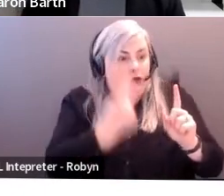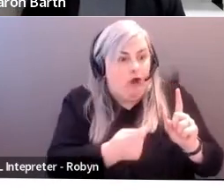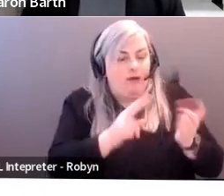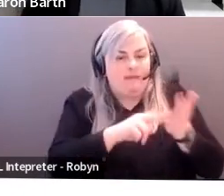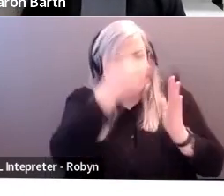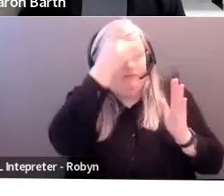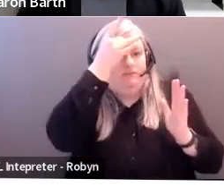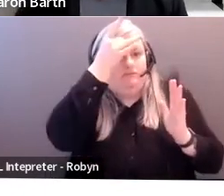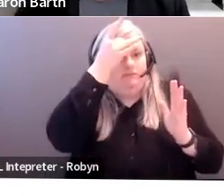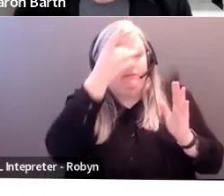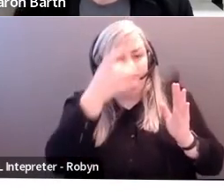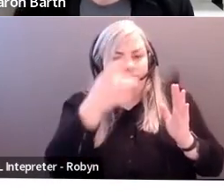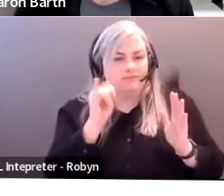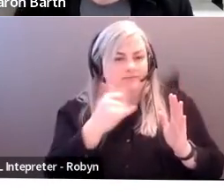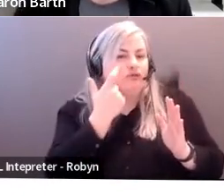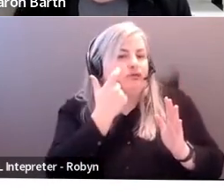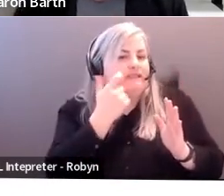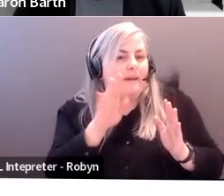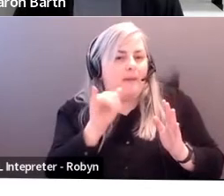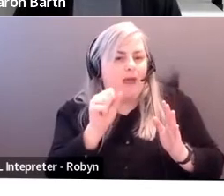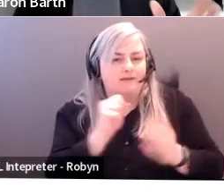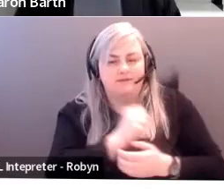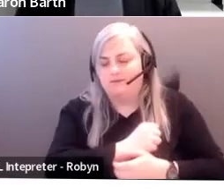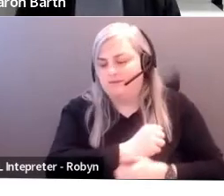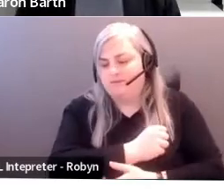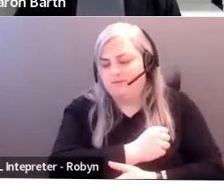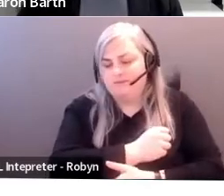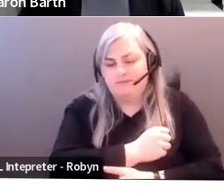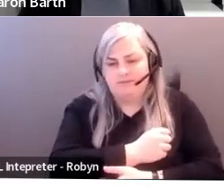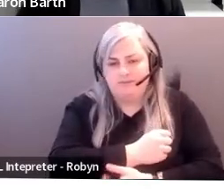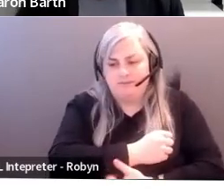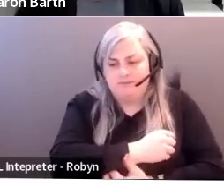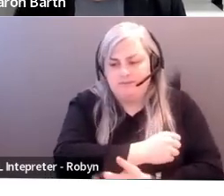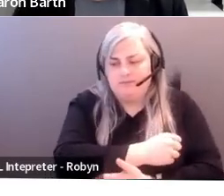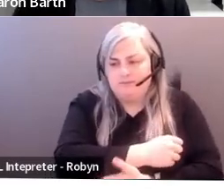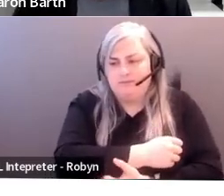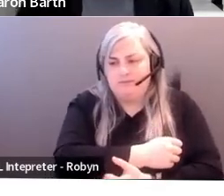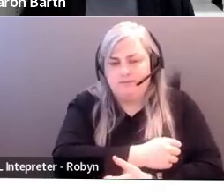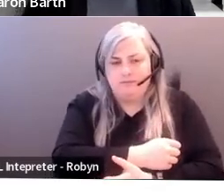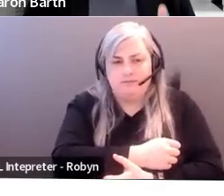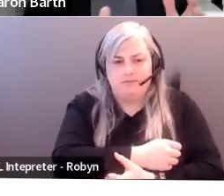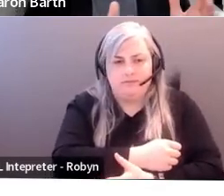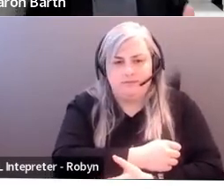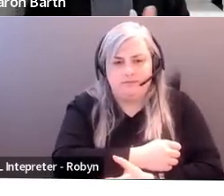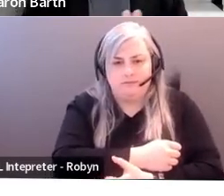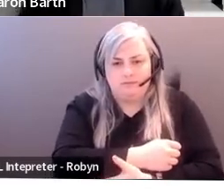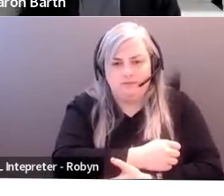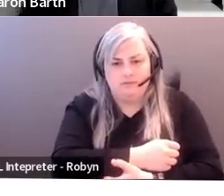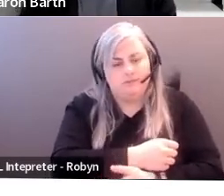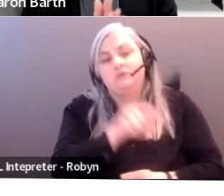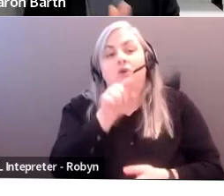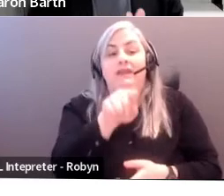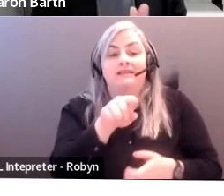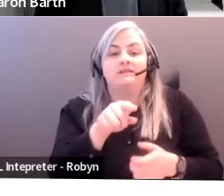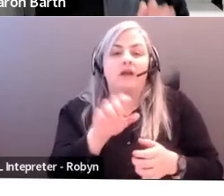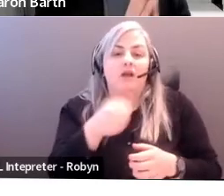bias. So that's another unconscious bias, is primacy and recency biases. And in order to address this one,